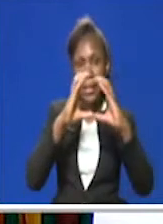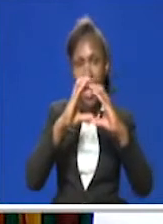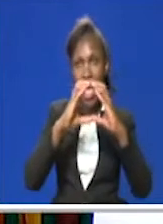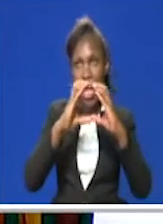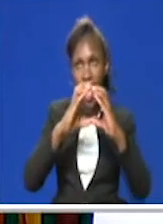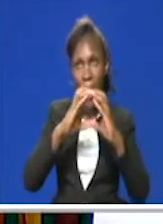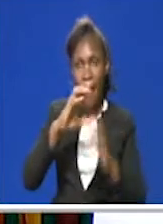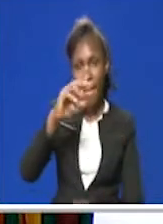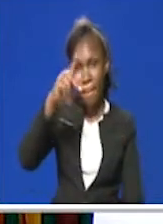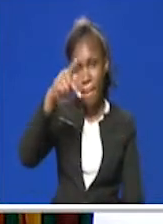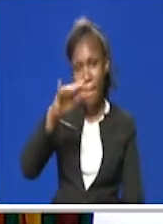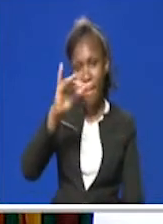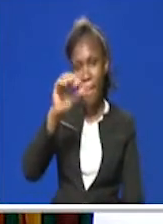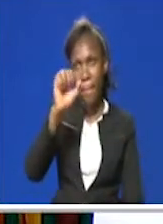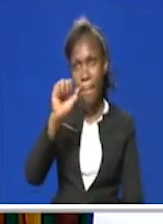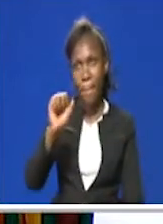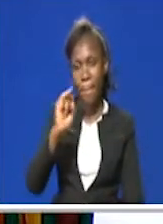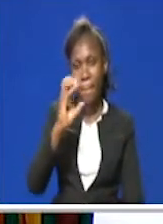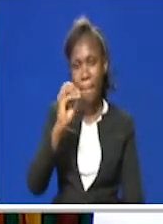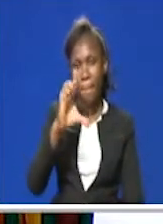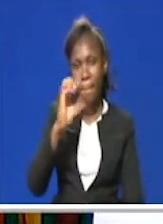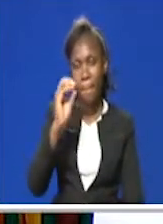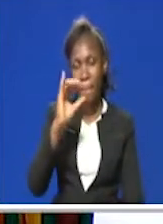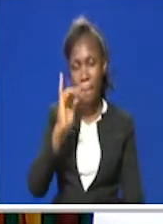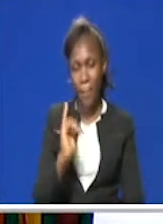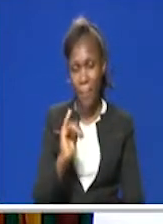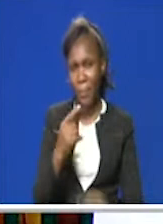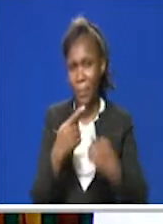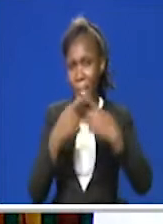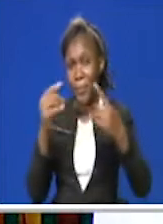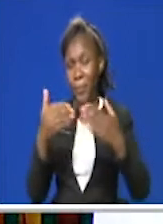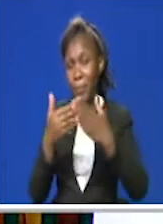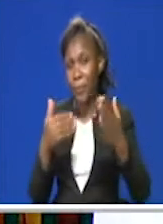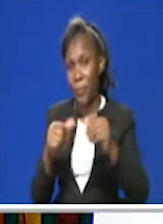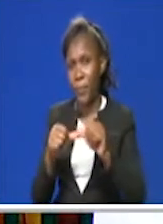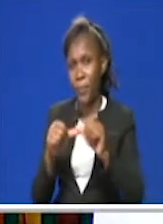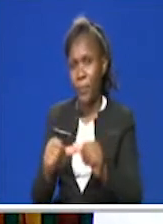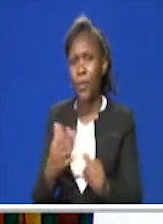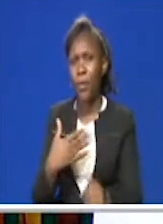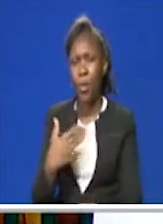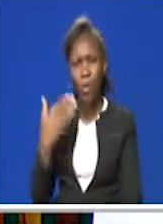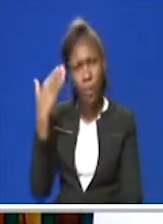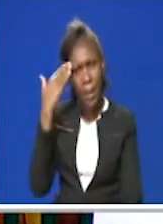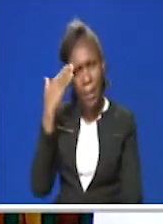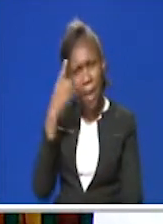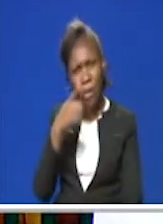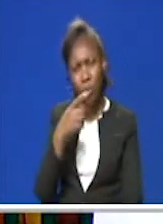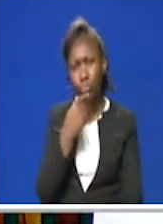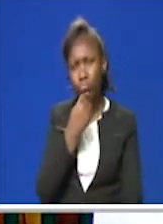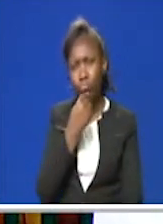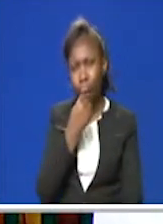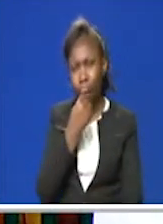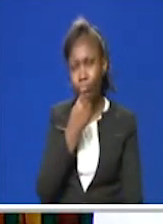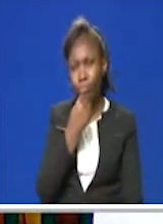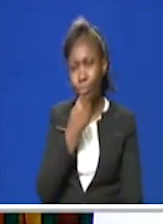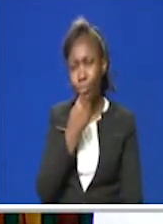And before we get into our topic of discussion, I want to take you back to the definition